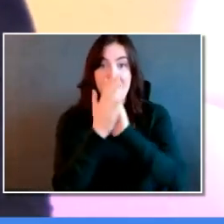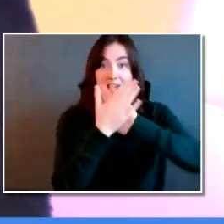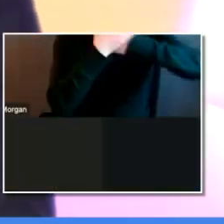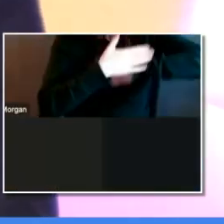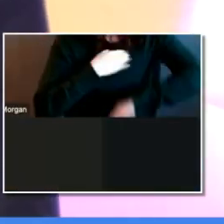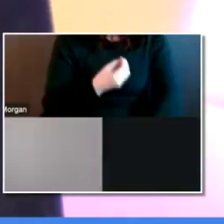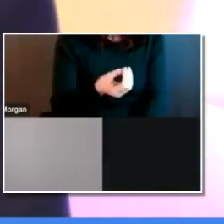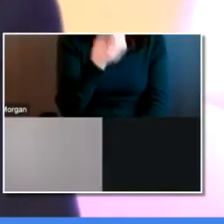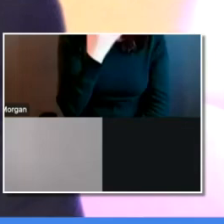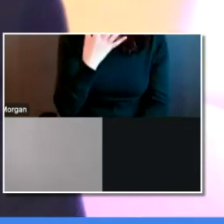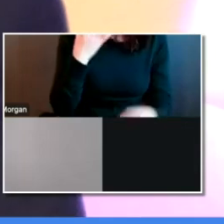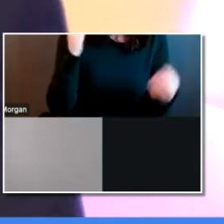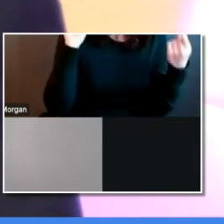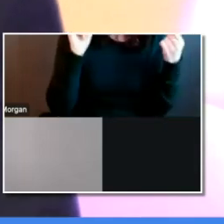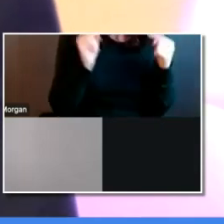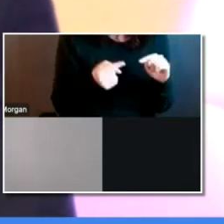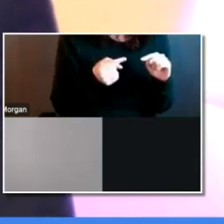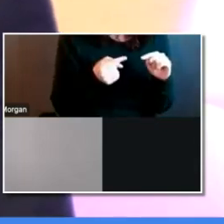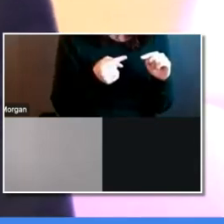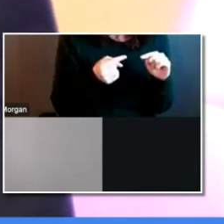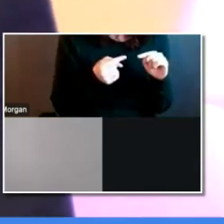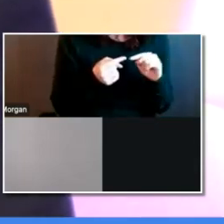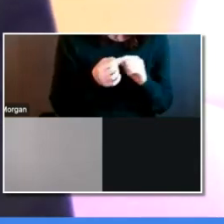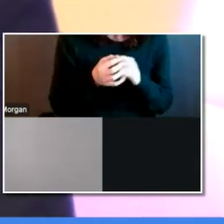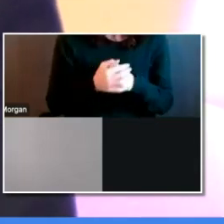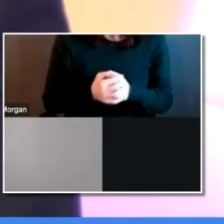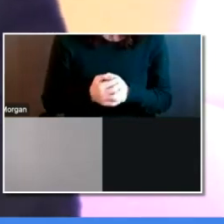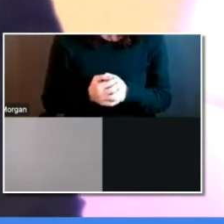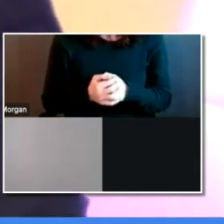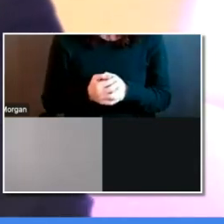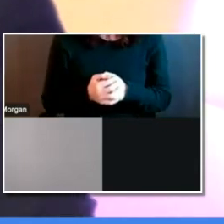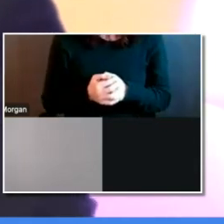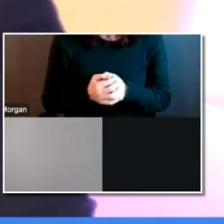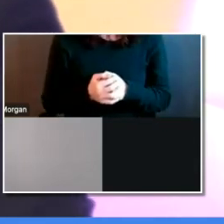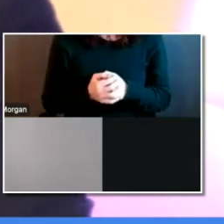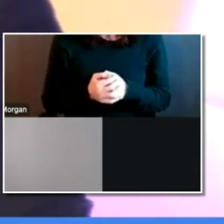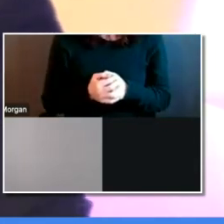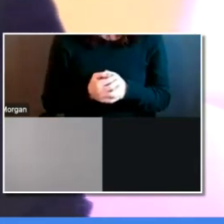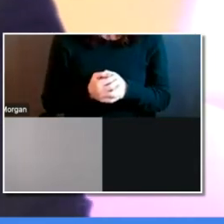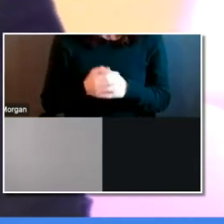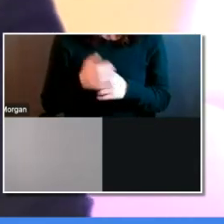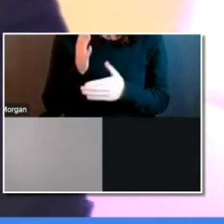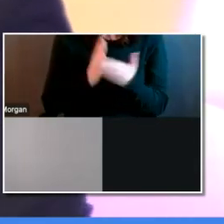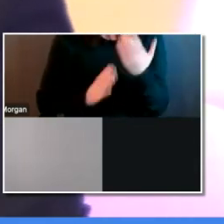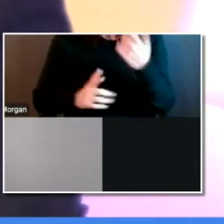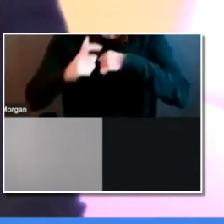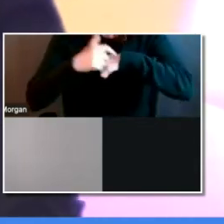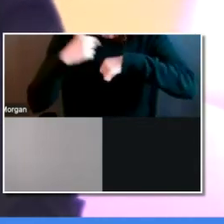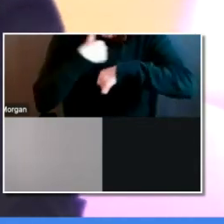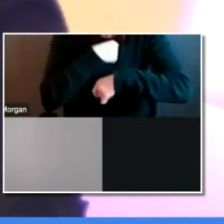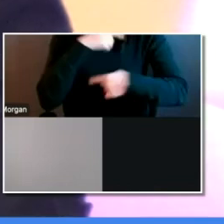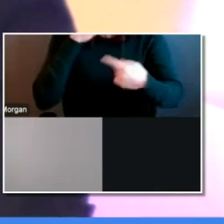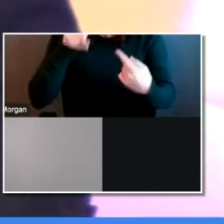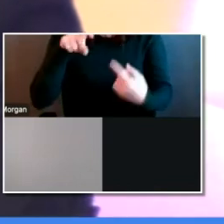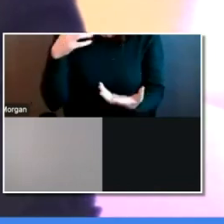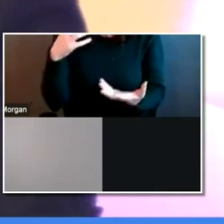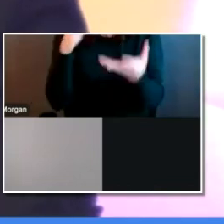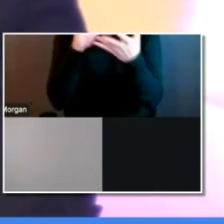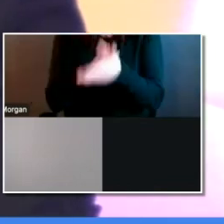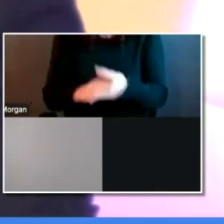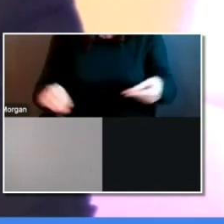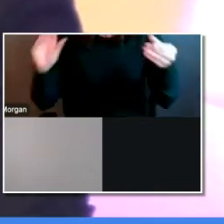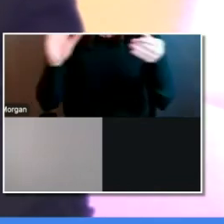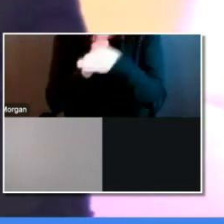becomes white pain. And so at some point, we have to tell that story. We have to make